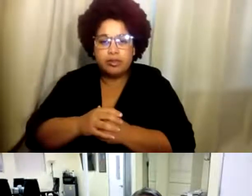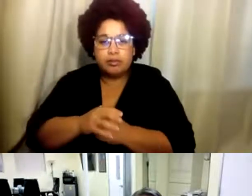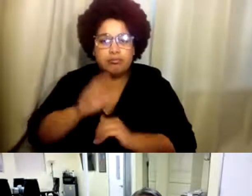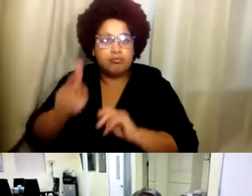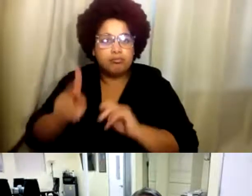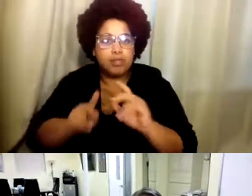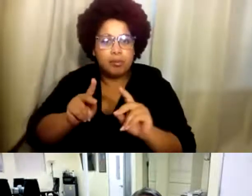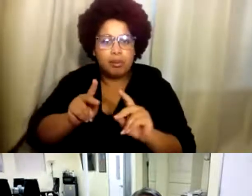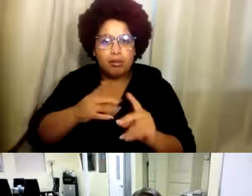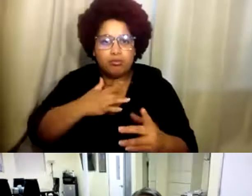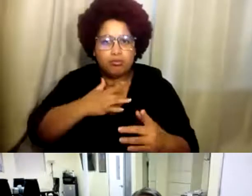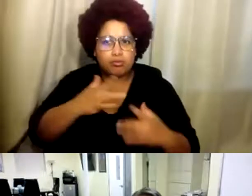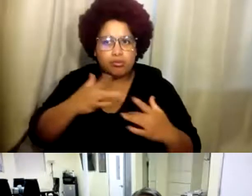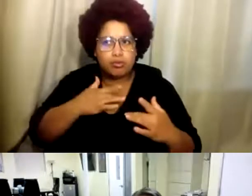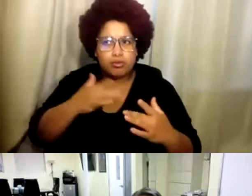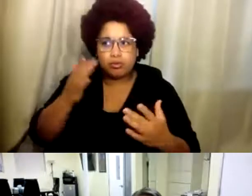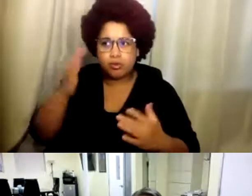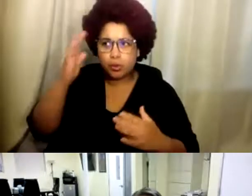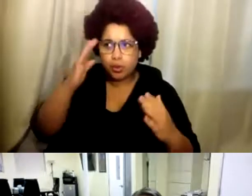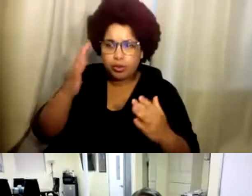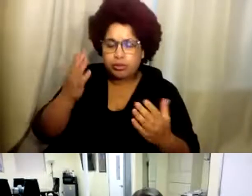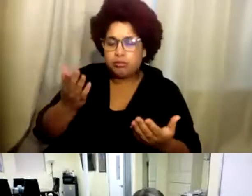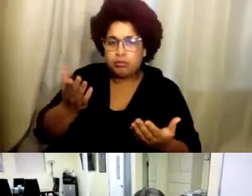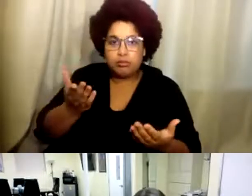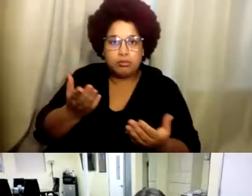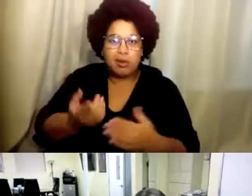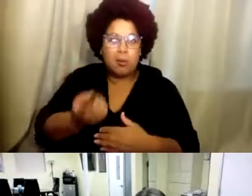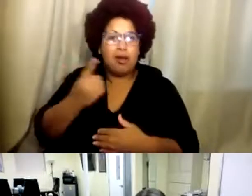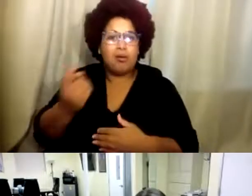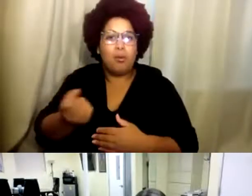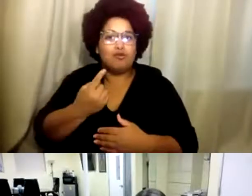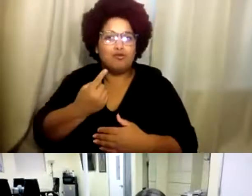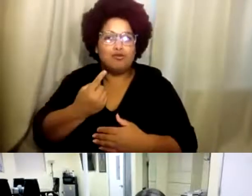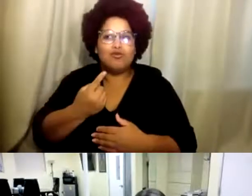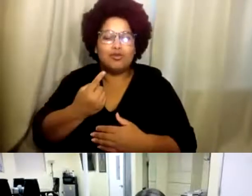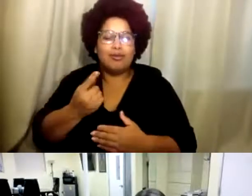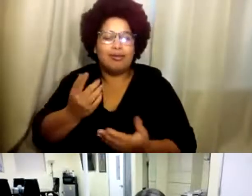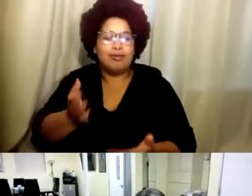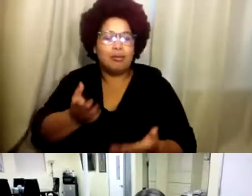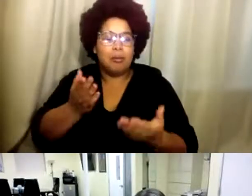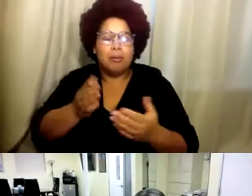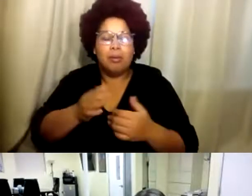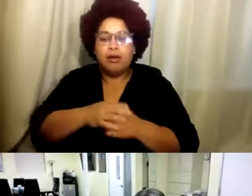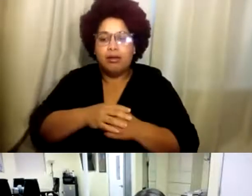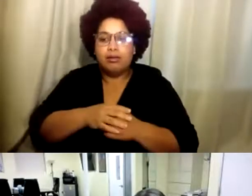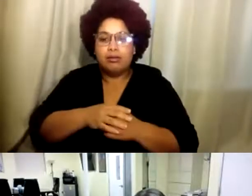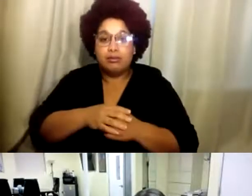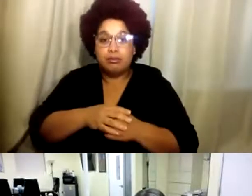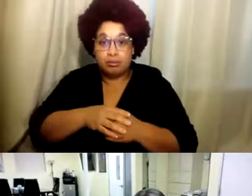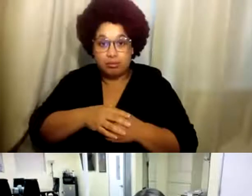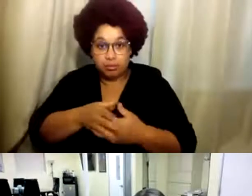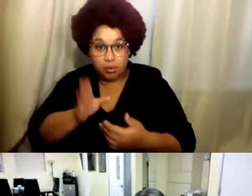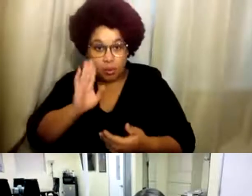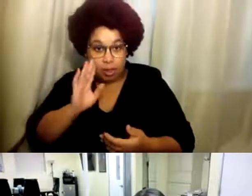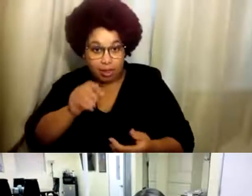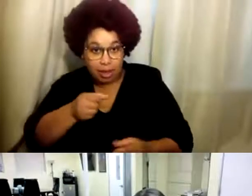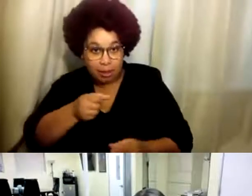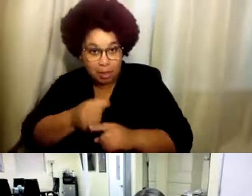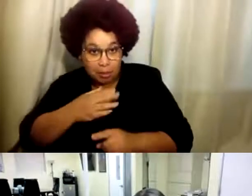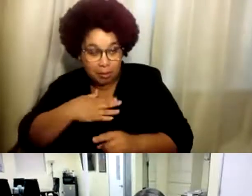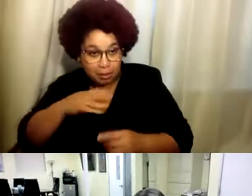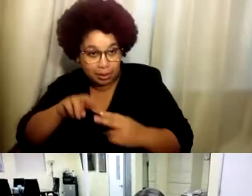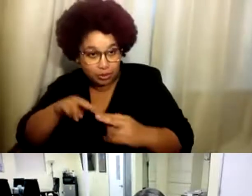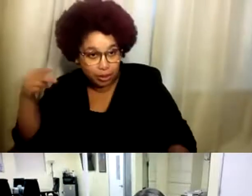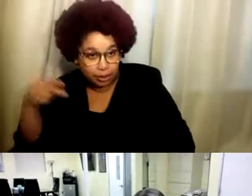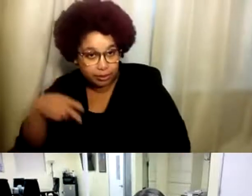people are just worried that one of the questions actually that has come up is, well, is that going to alter my genetics? Is that going